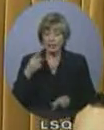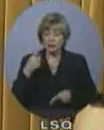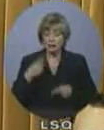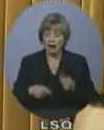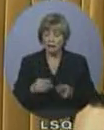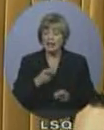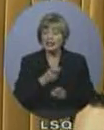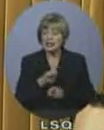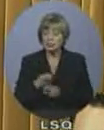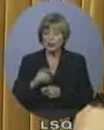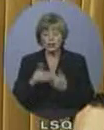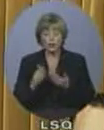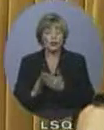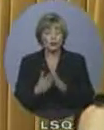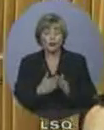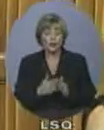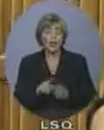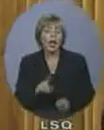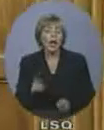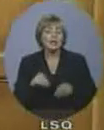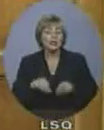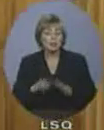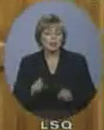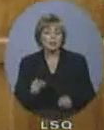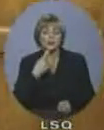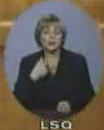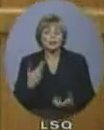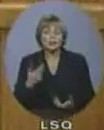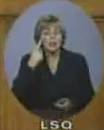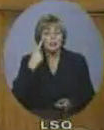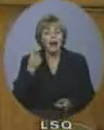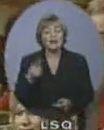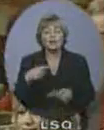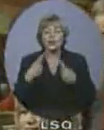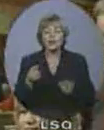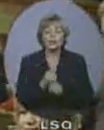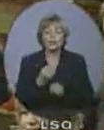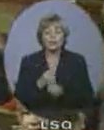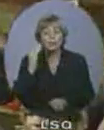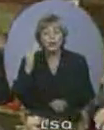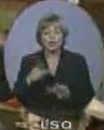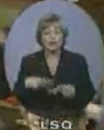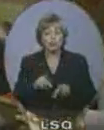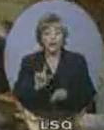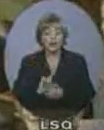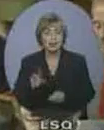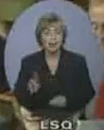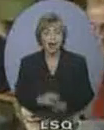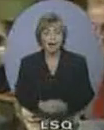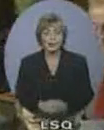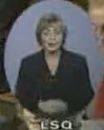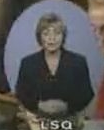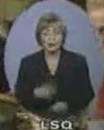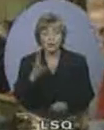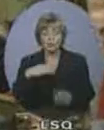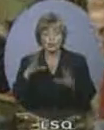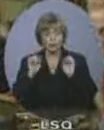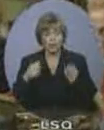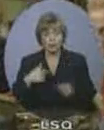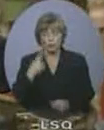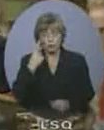recent announcement? The Honourable Minister of Justice. I don't think very much of it. This is exactly why